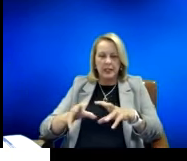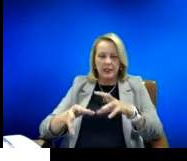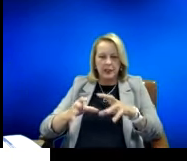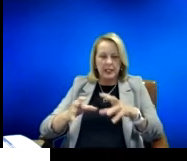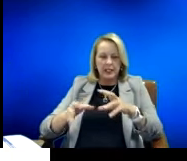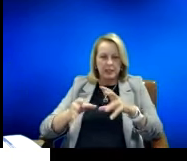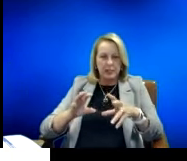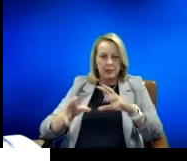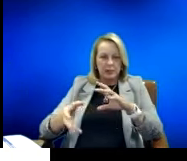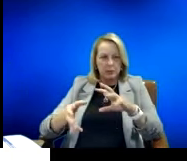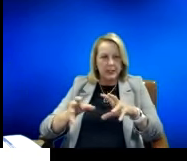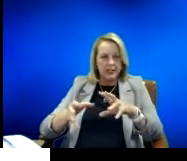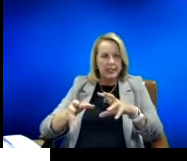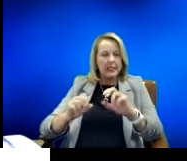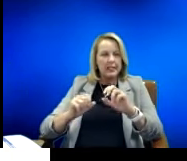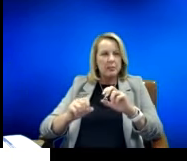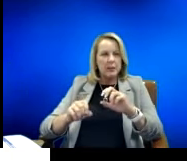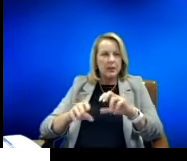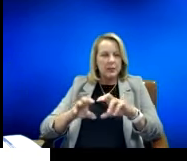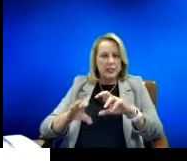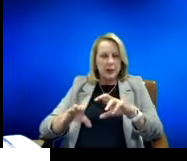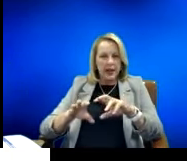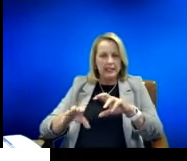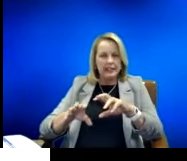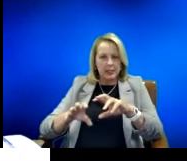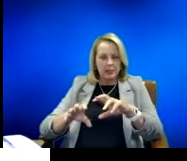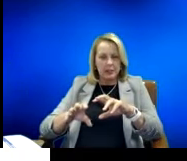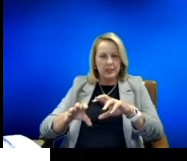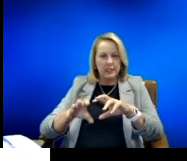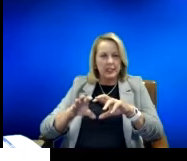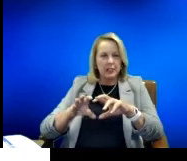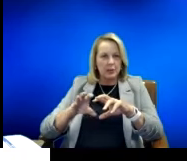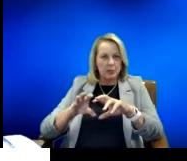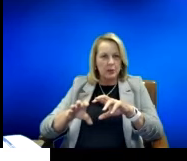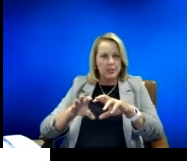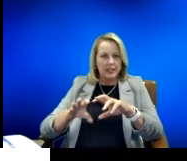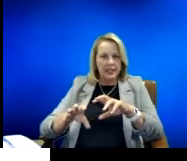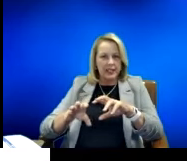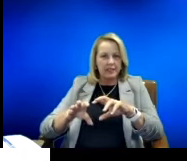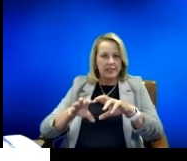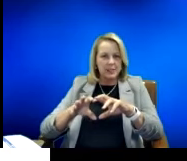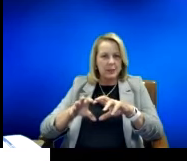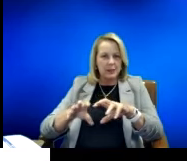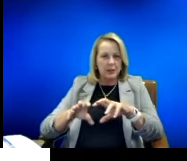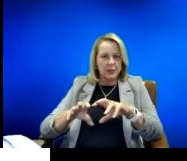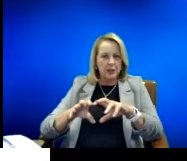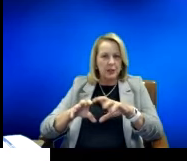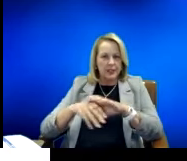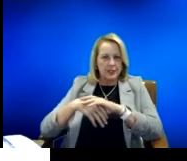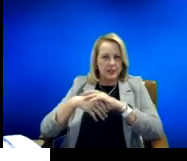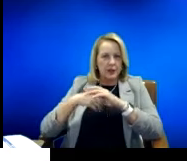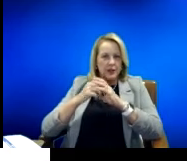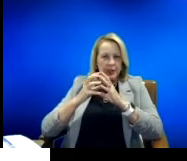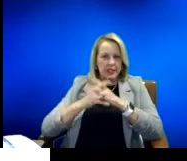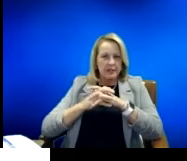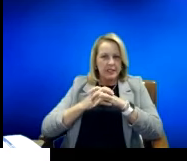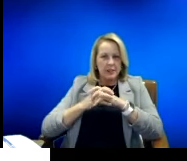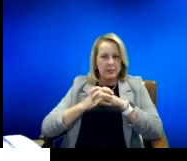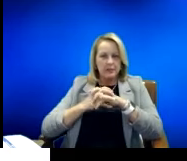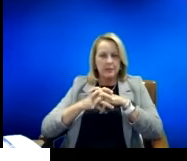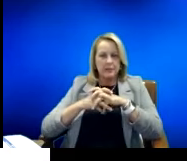with other individuals' money, but we track separately your portion of that investment and what your earnings are on